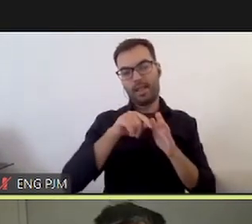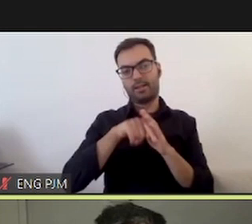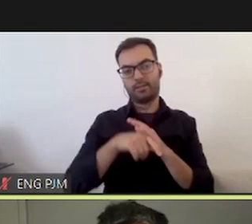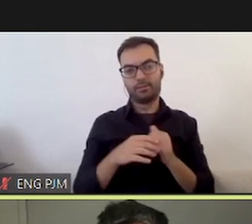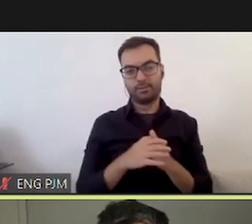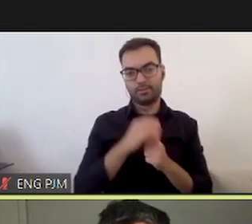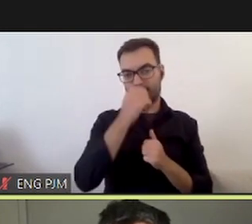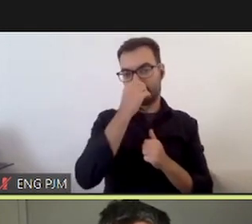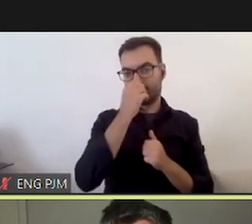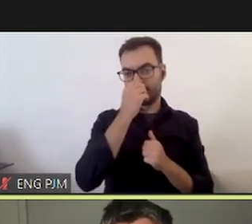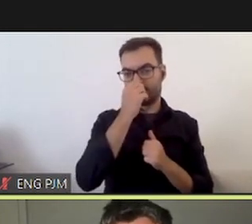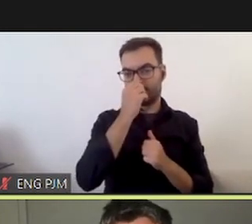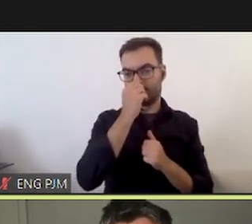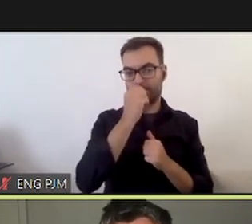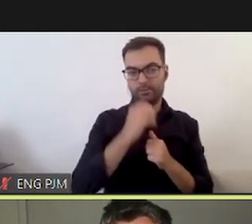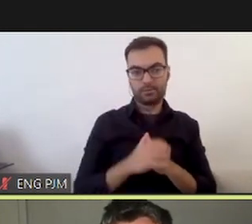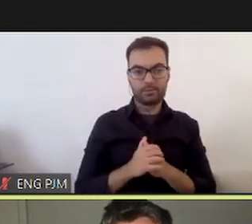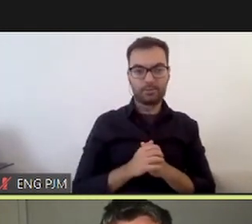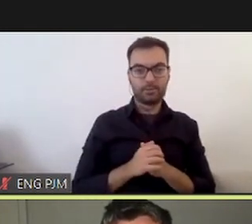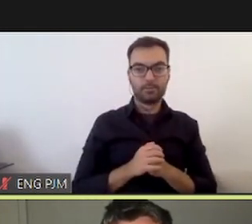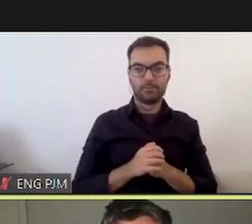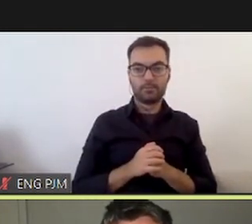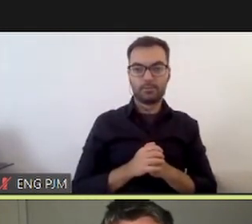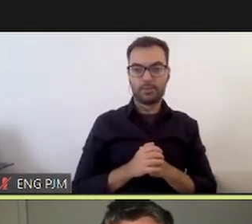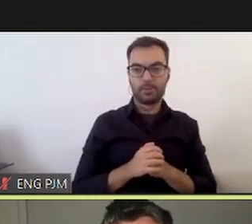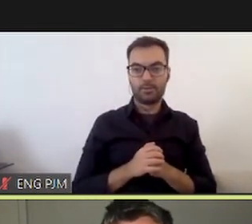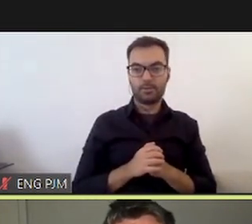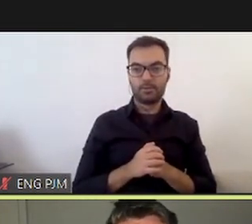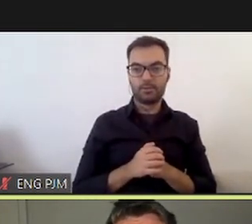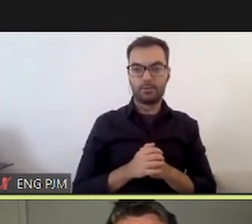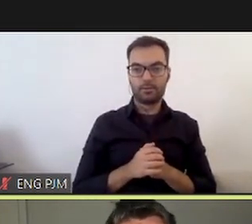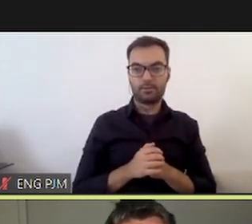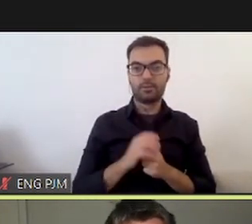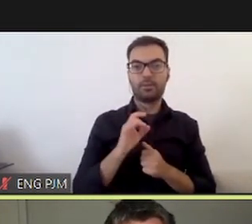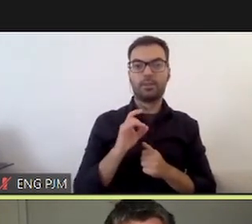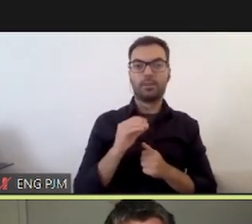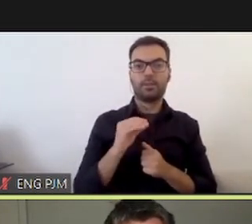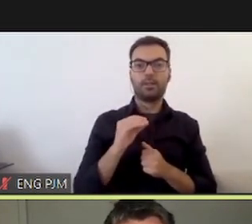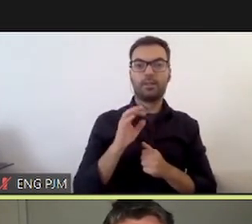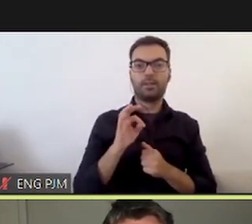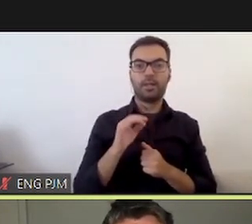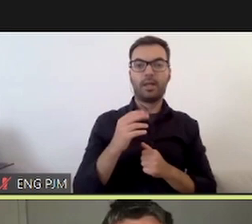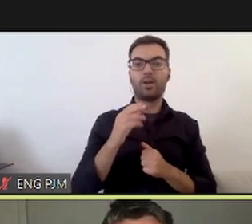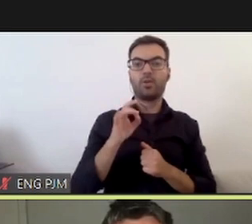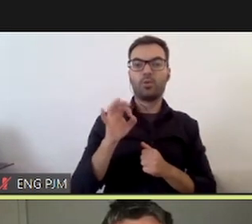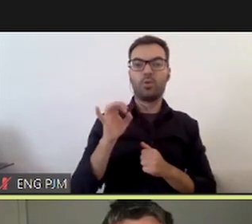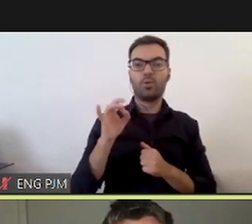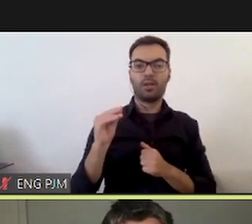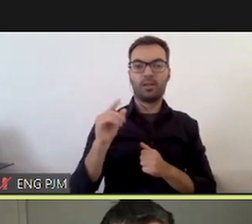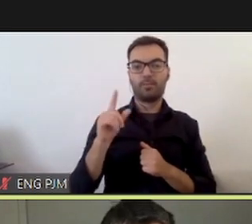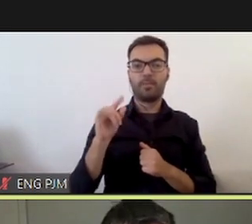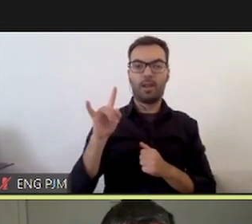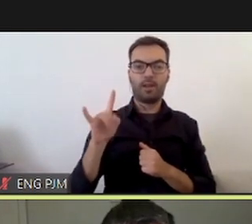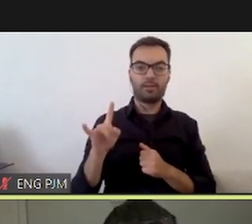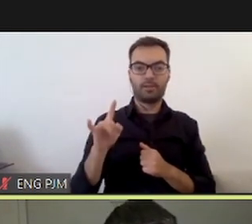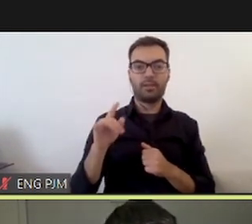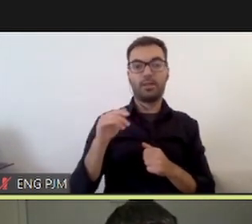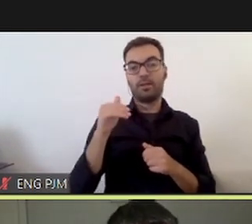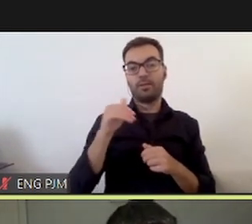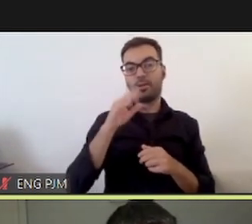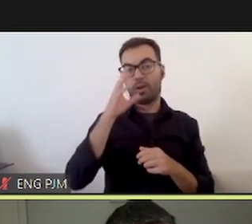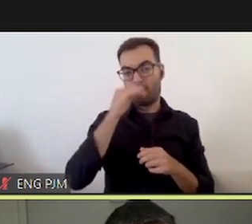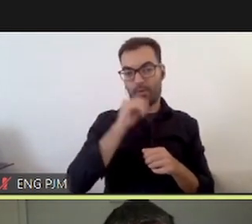there is very interesting thing because there is a get in on Google Play. So there is a perhaps image.